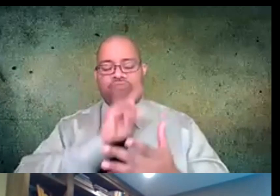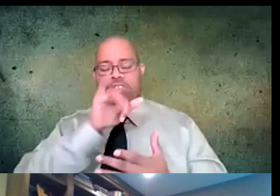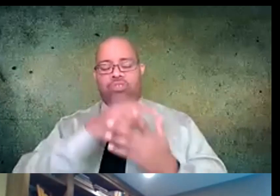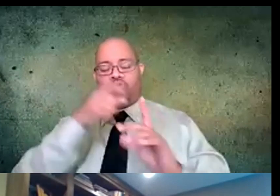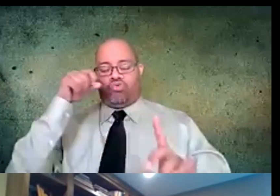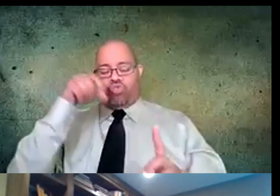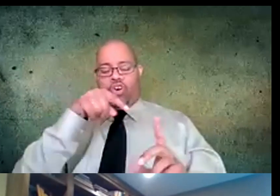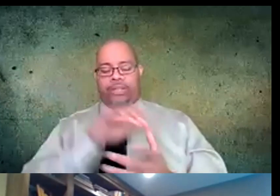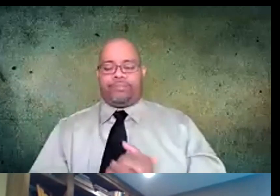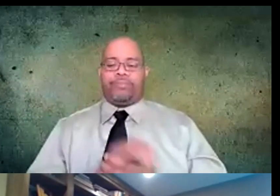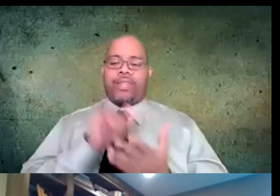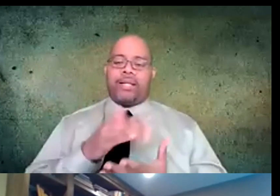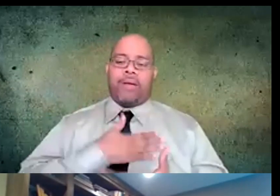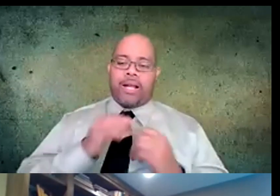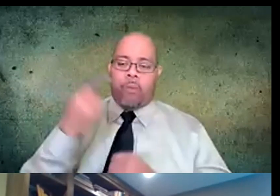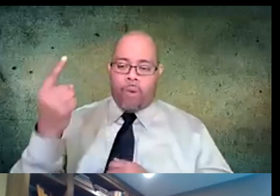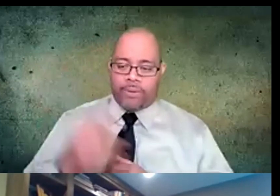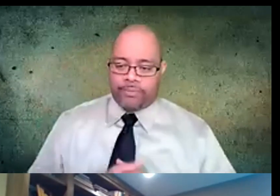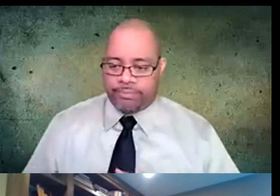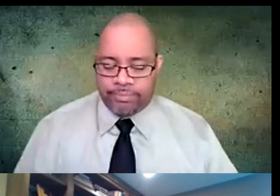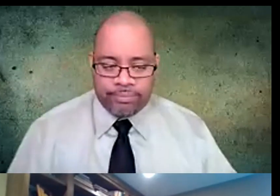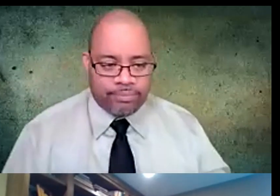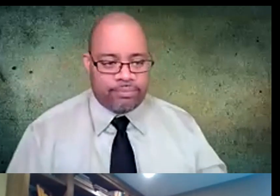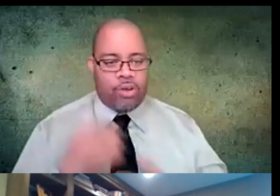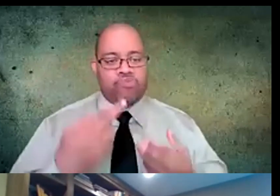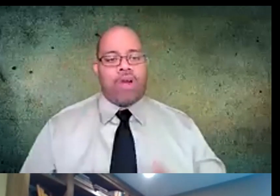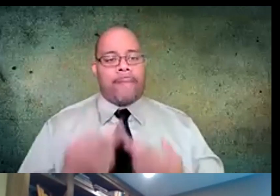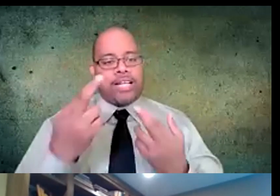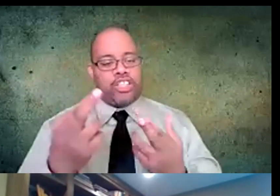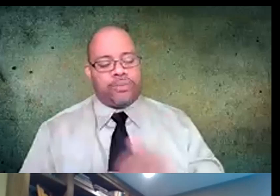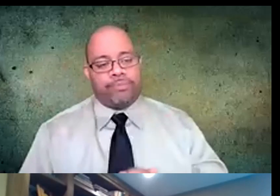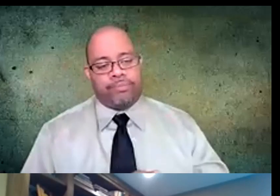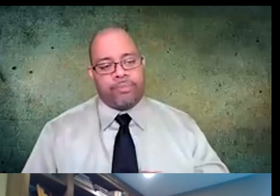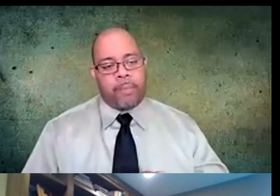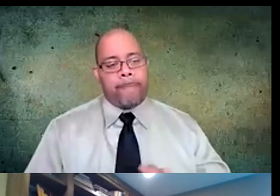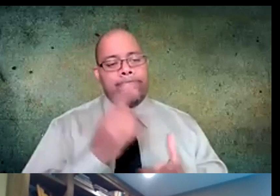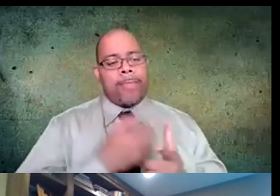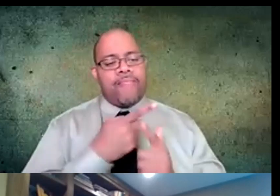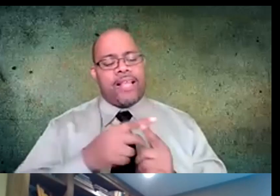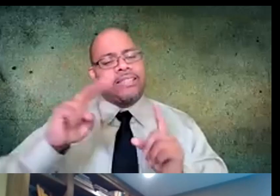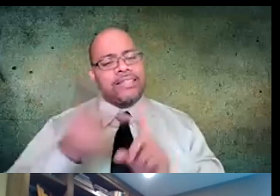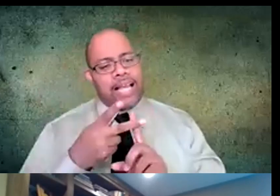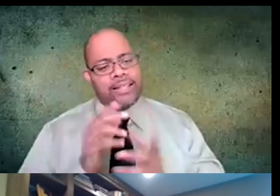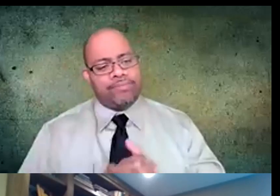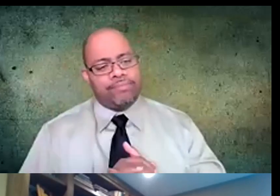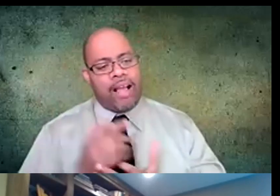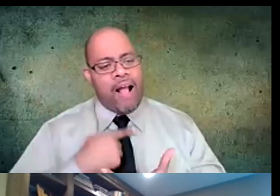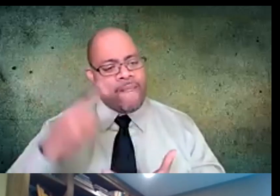targeting. So that's my number one recommendation. And then secondly, I